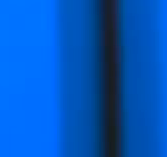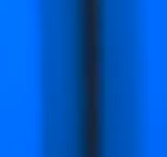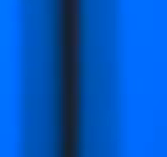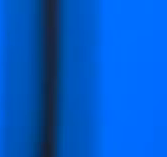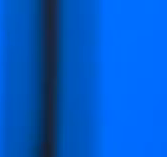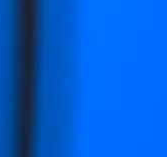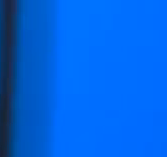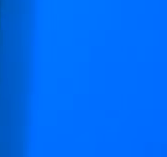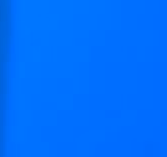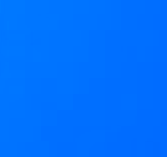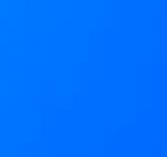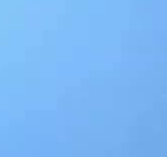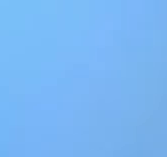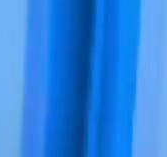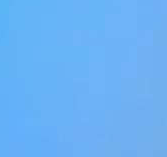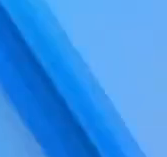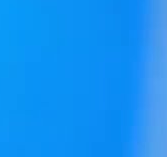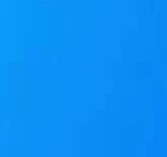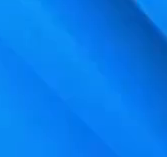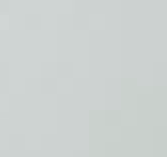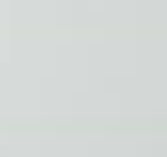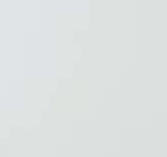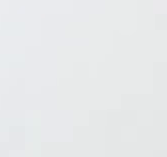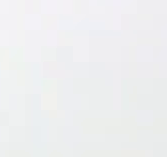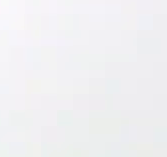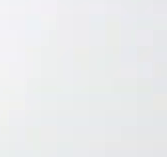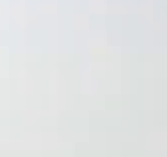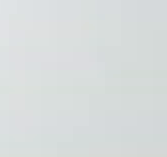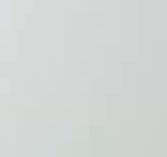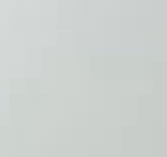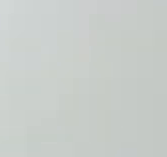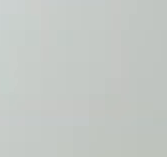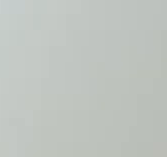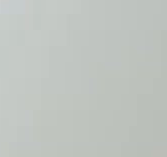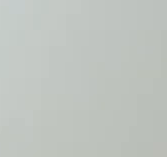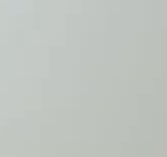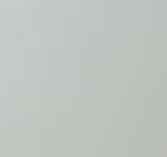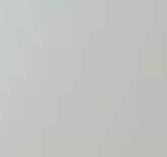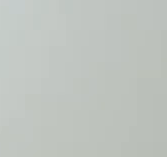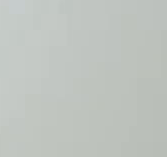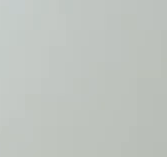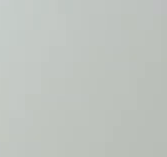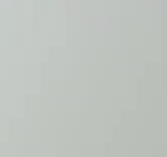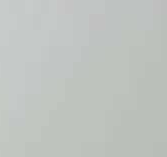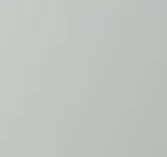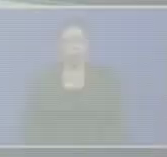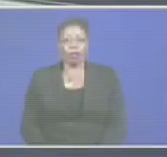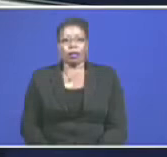ZNS Total Sports is brought to you by Fourth Terrace Diagnostic Center.